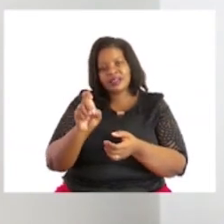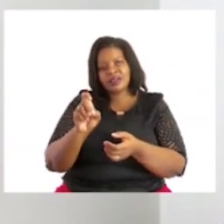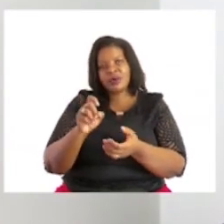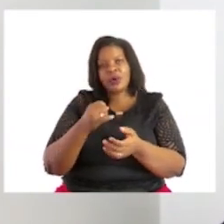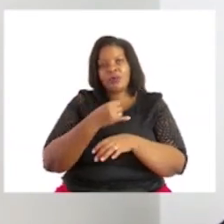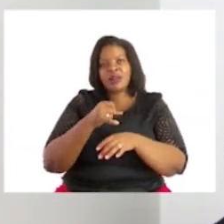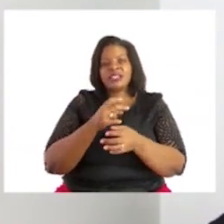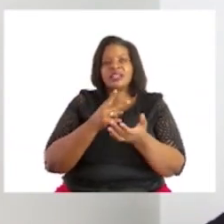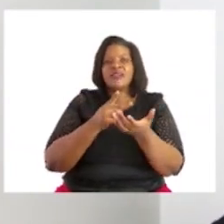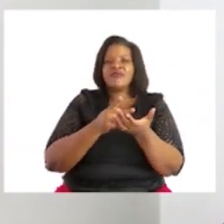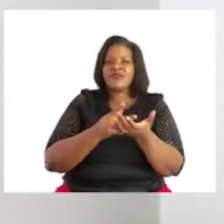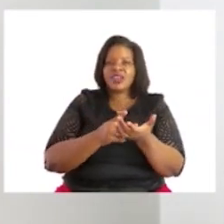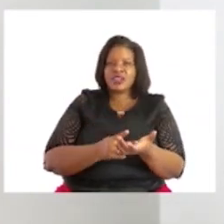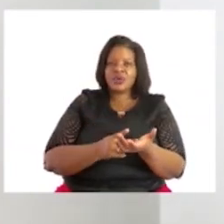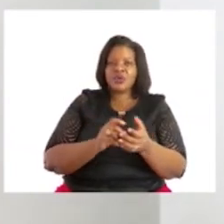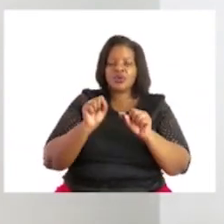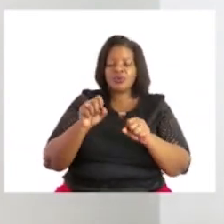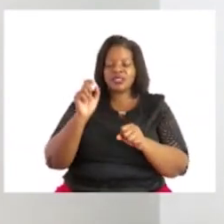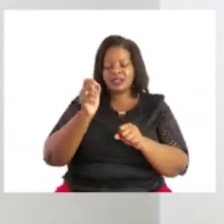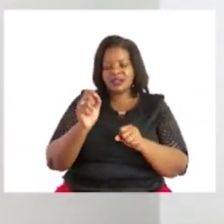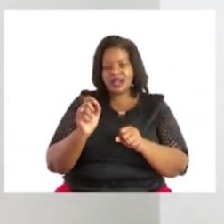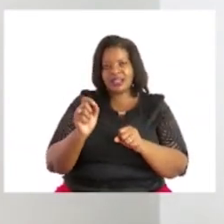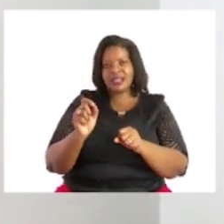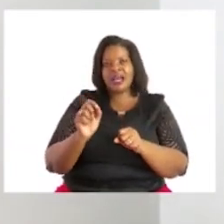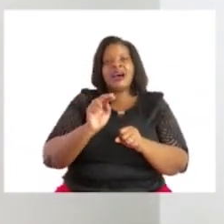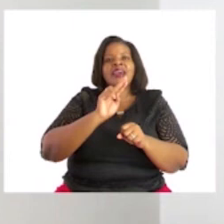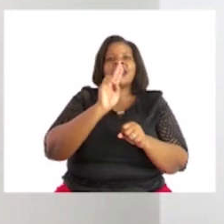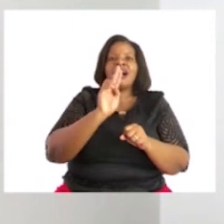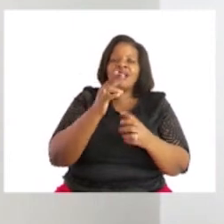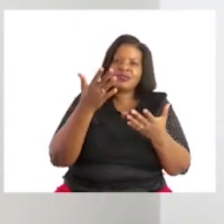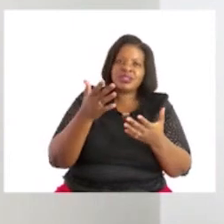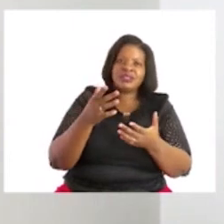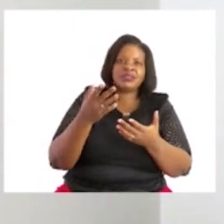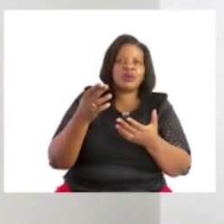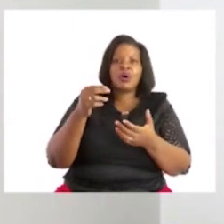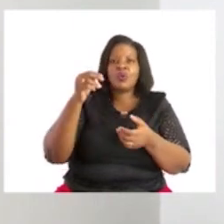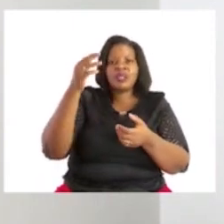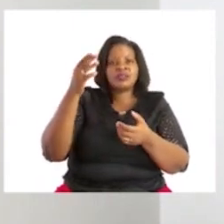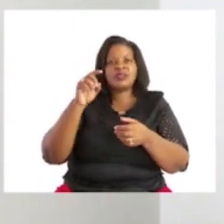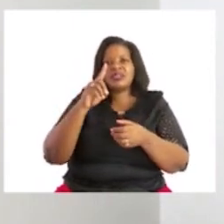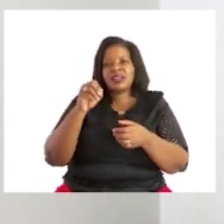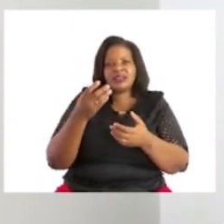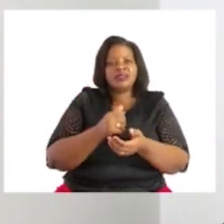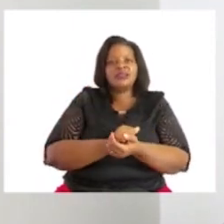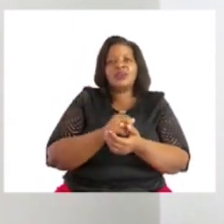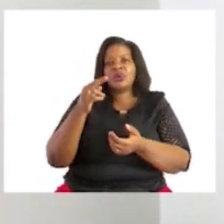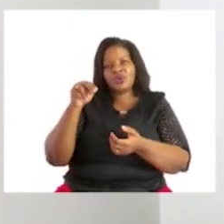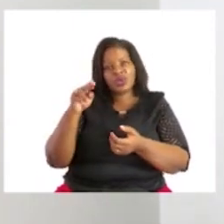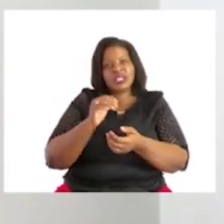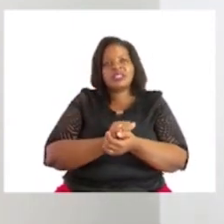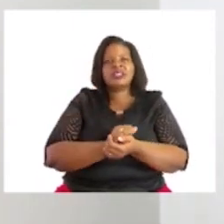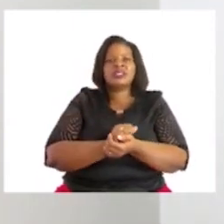abbreviation. Place value of 2, you can say is 10. which is tens.